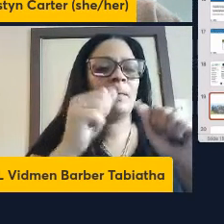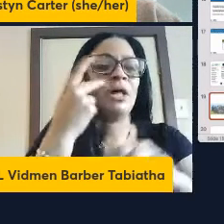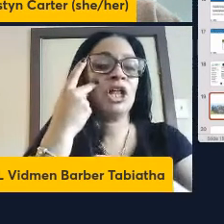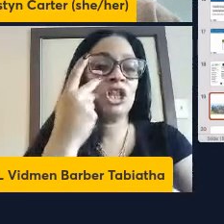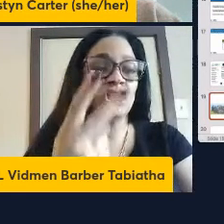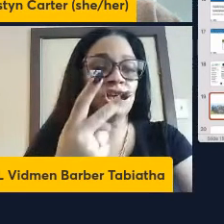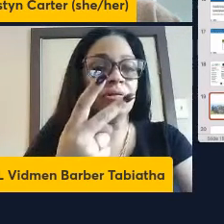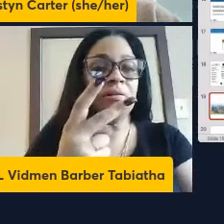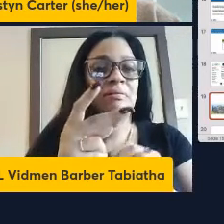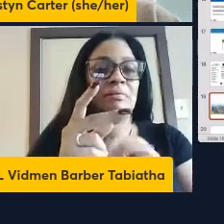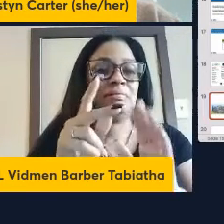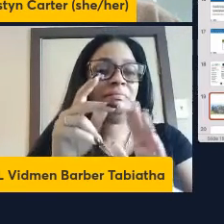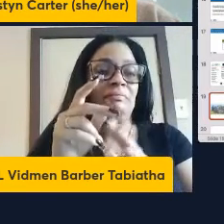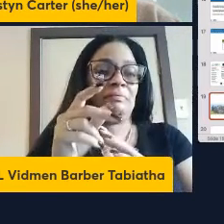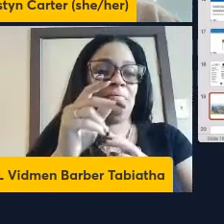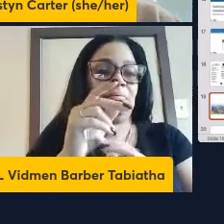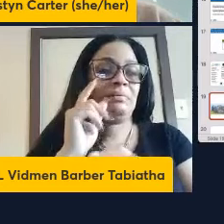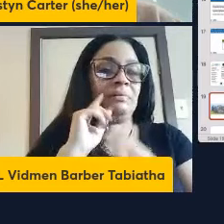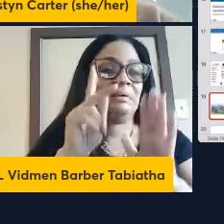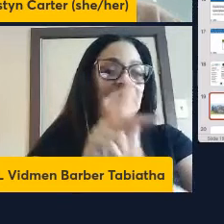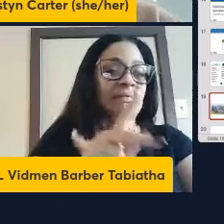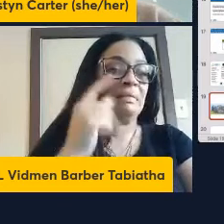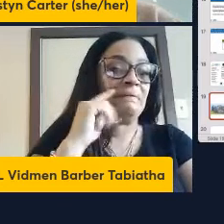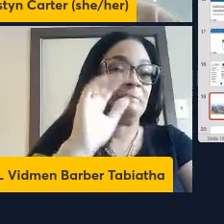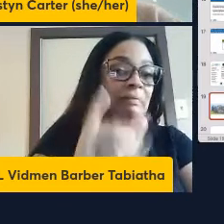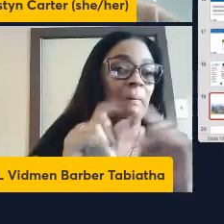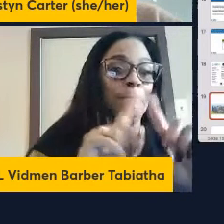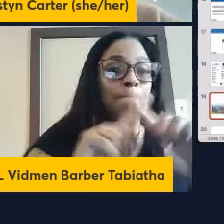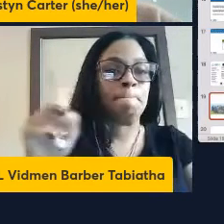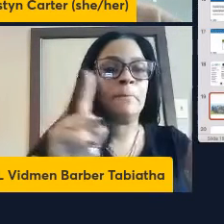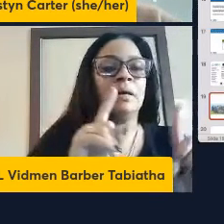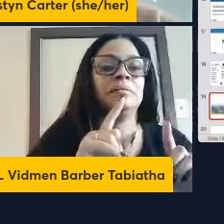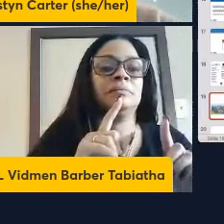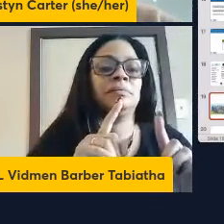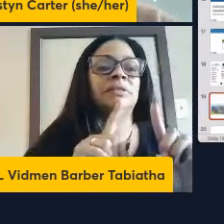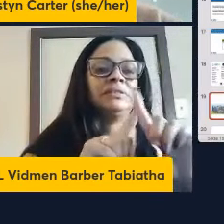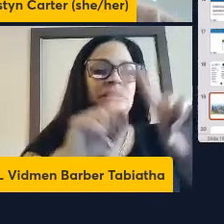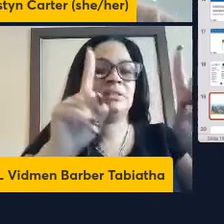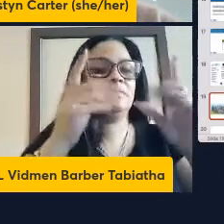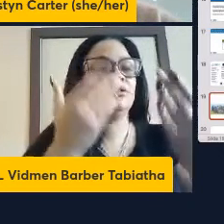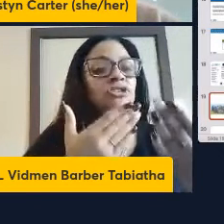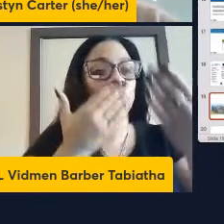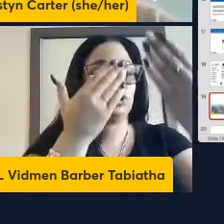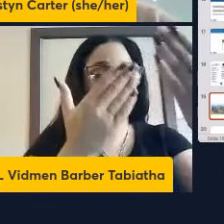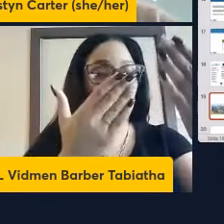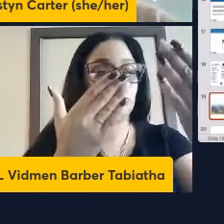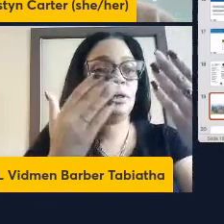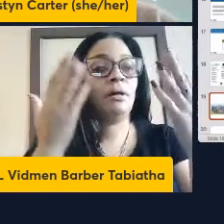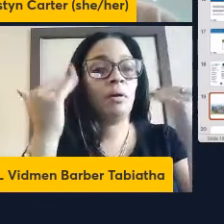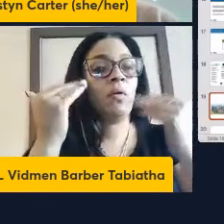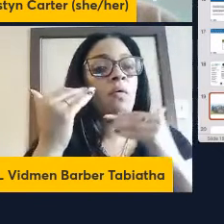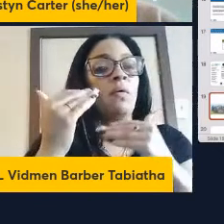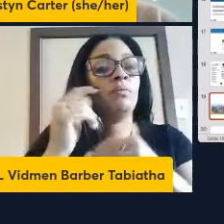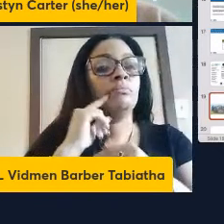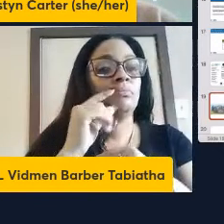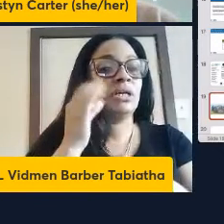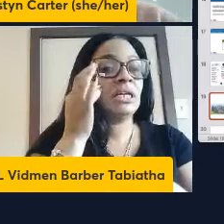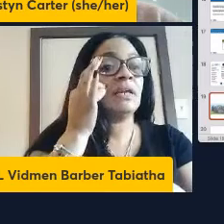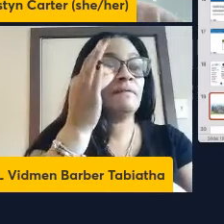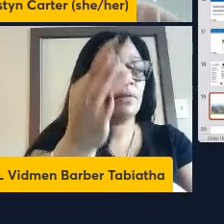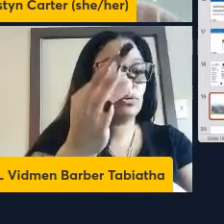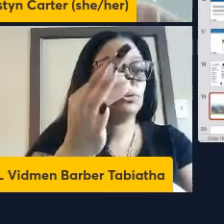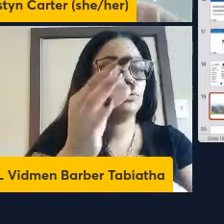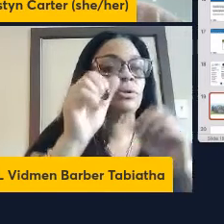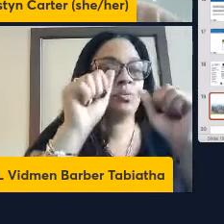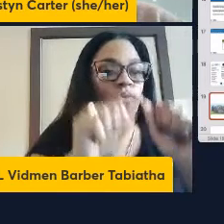at the killing assay. I don't think we have enough funding for that, but that is a very good suggestion. And hopefully in the future we'll be able to retrieve some